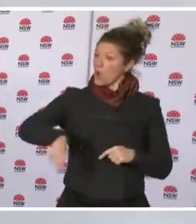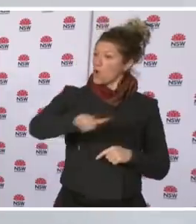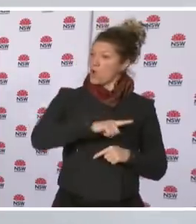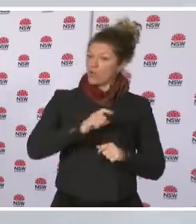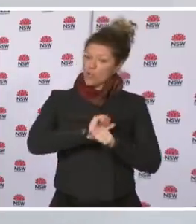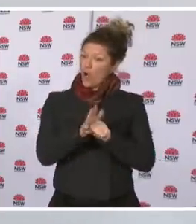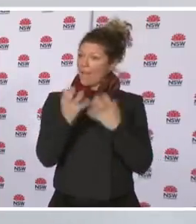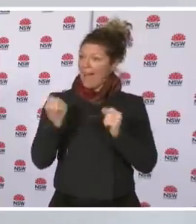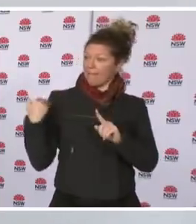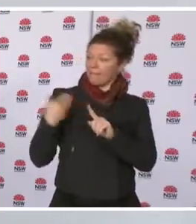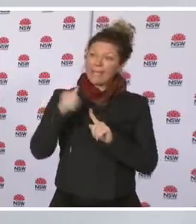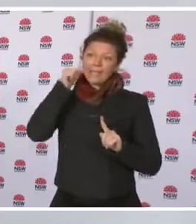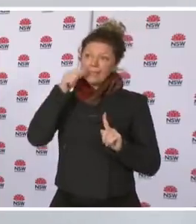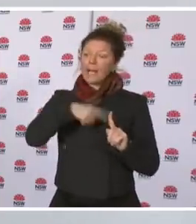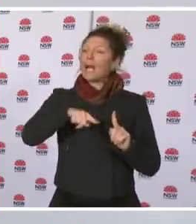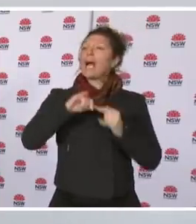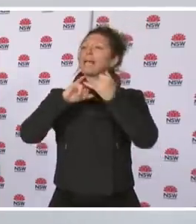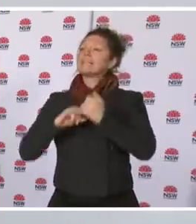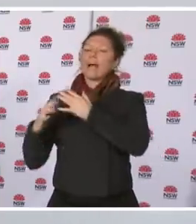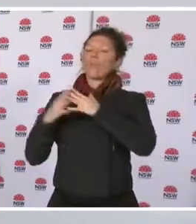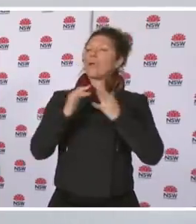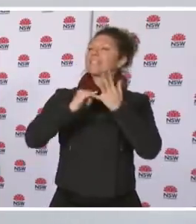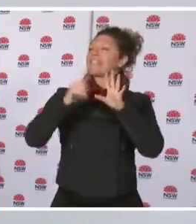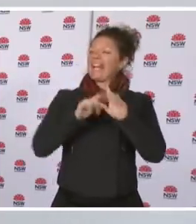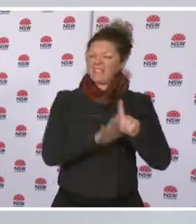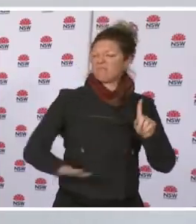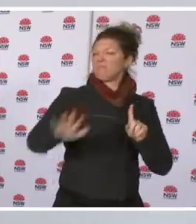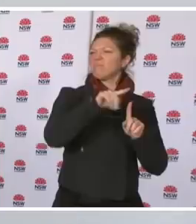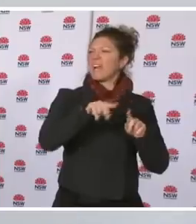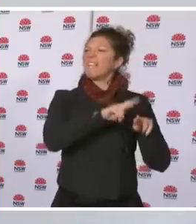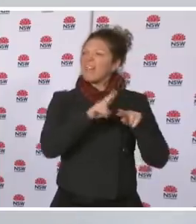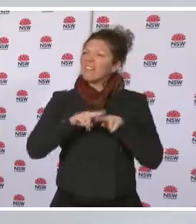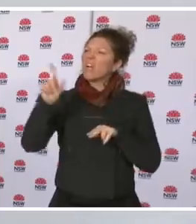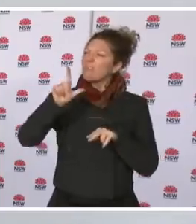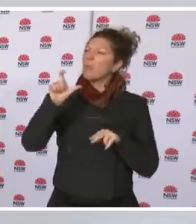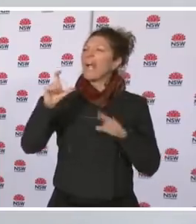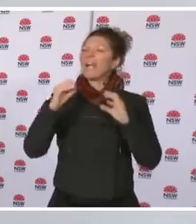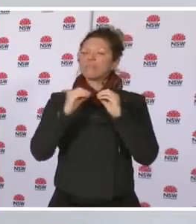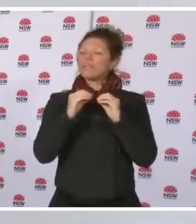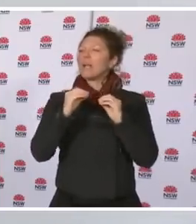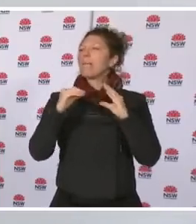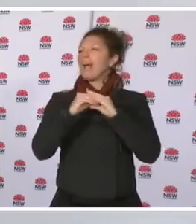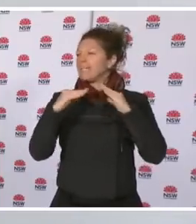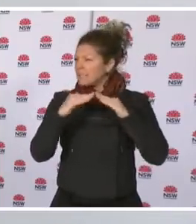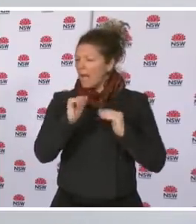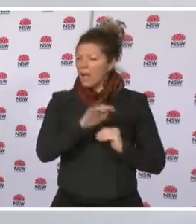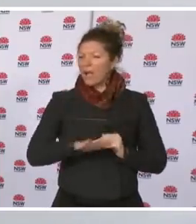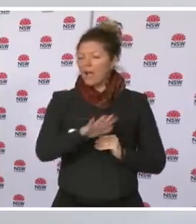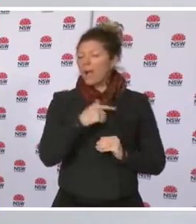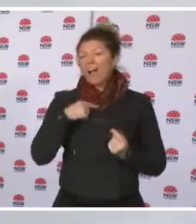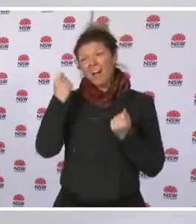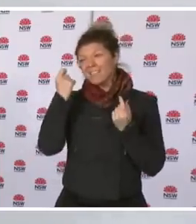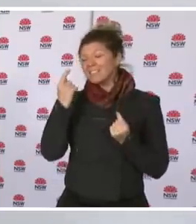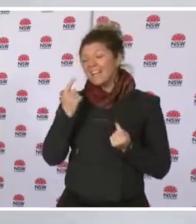Sydney Local Health District. And can I extend my utmost gratitude to the community of southwestern Sydney who have come out